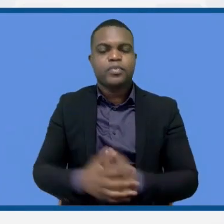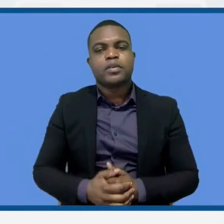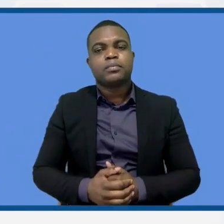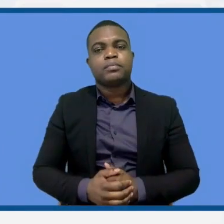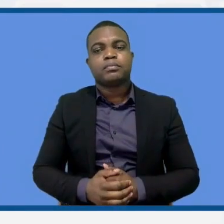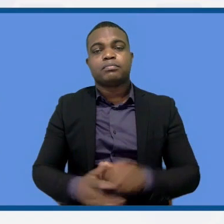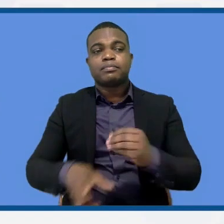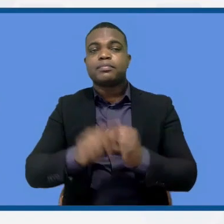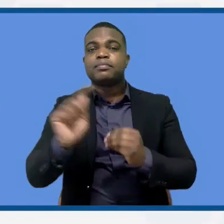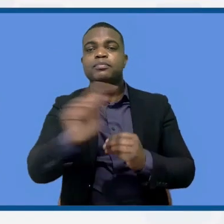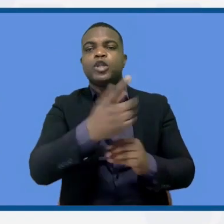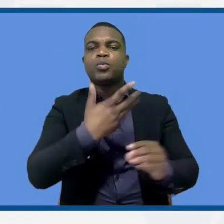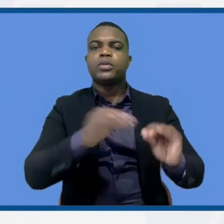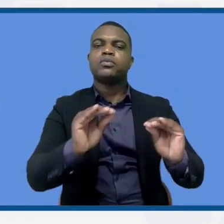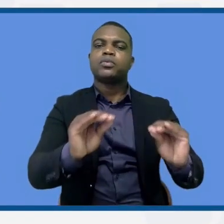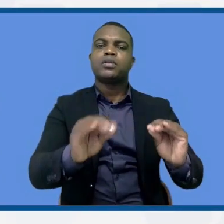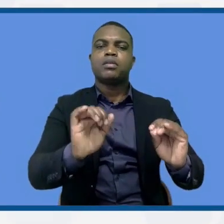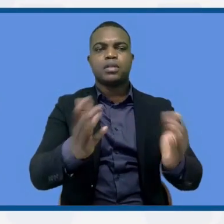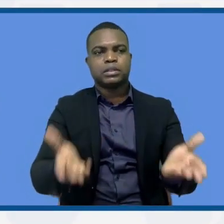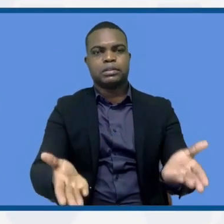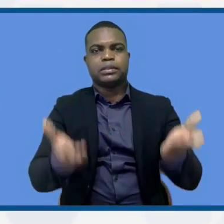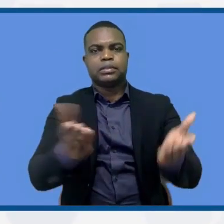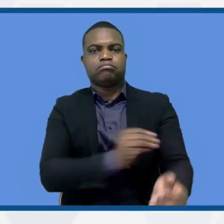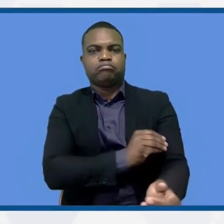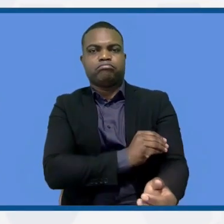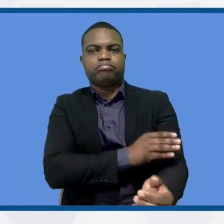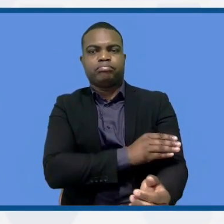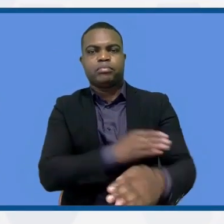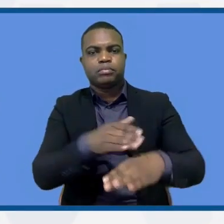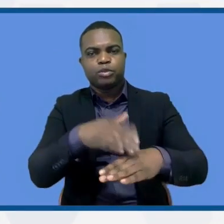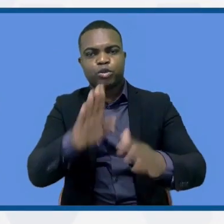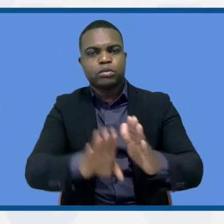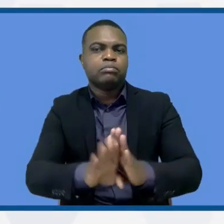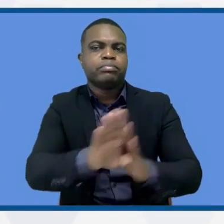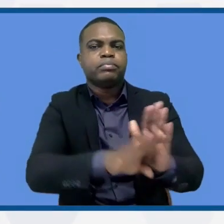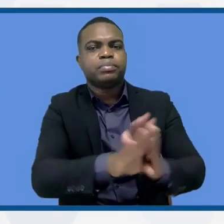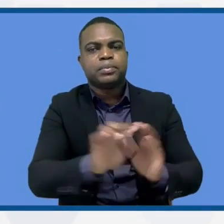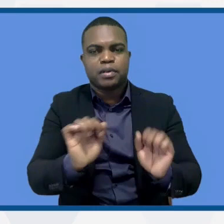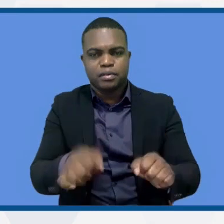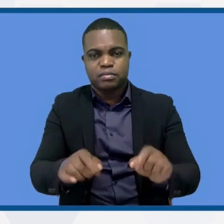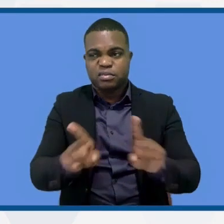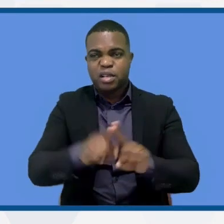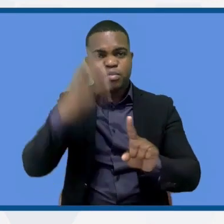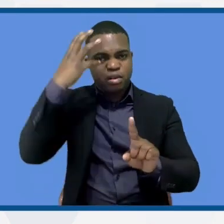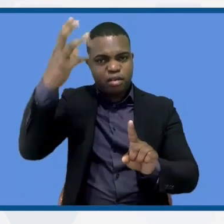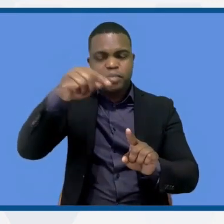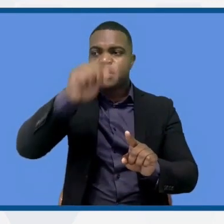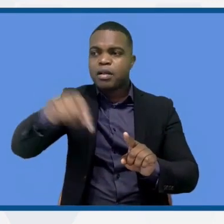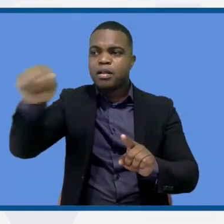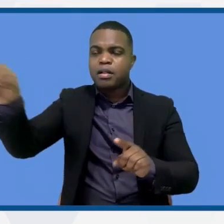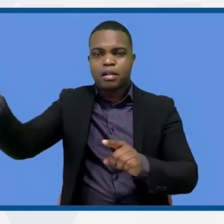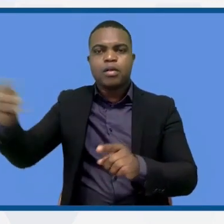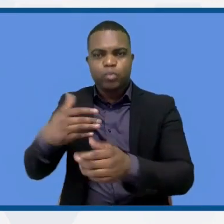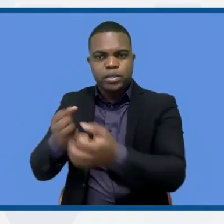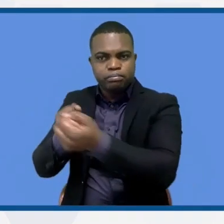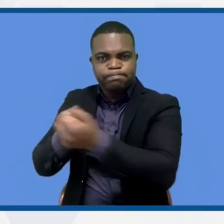things in highlighting the value that nature plays in the risk reduction landscape has been accepted. And